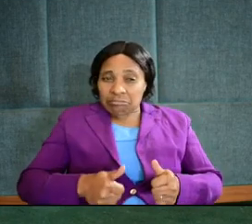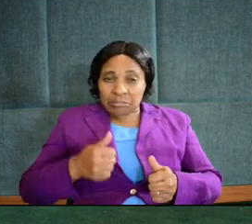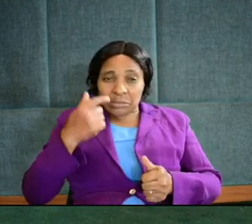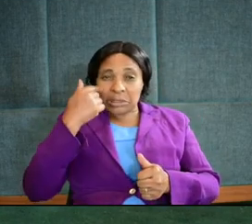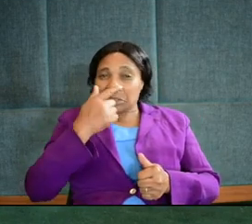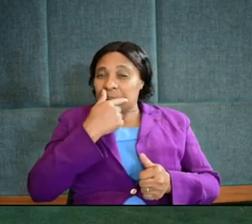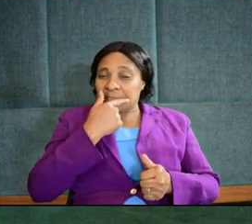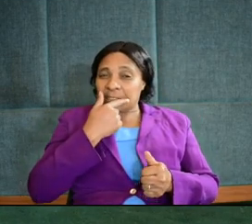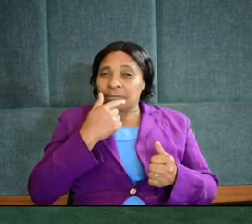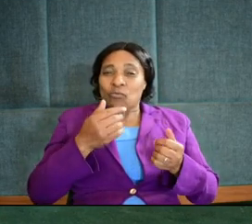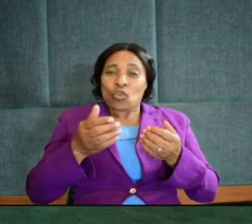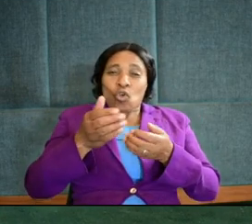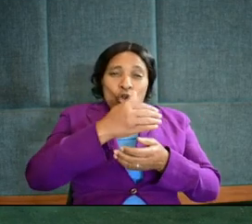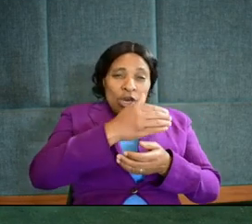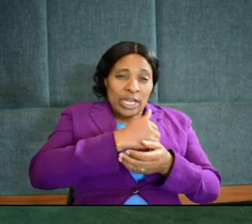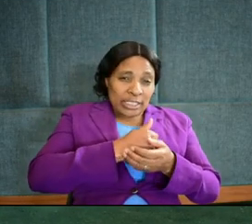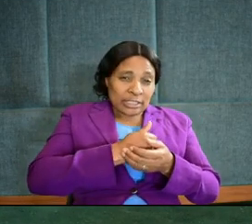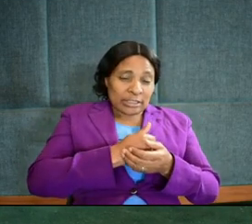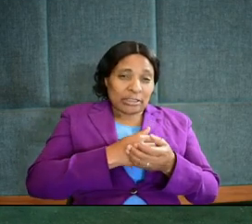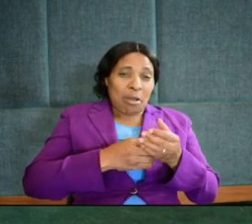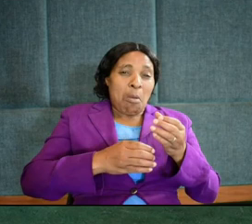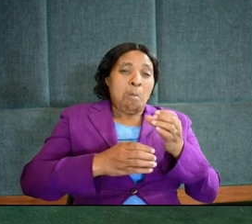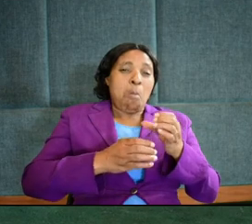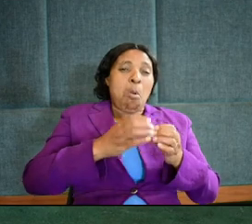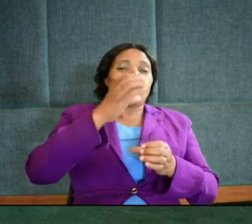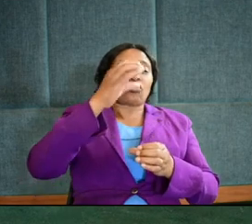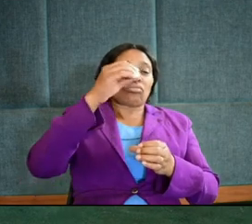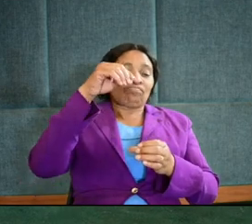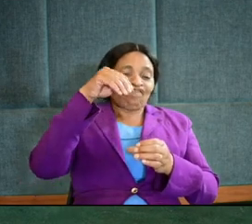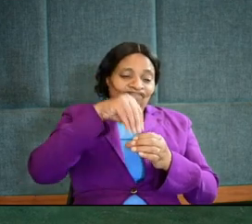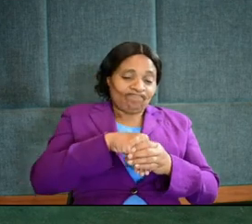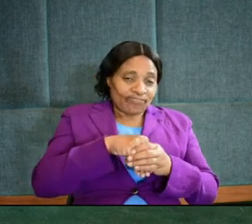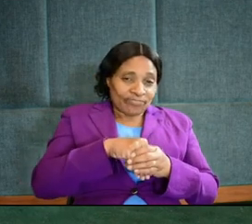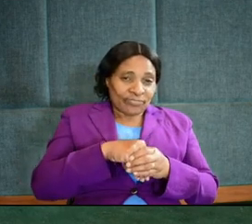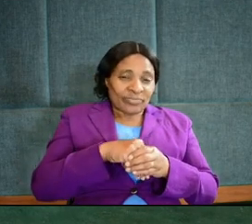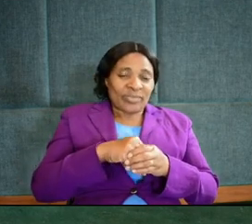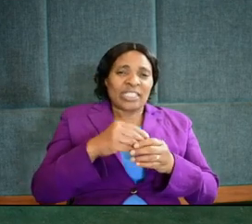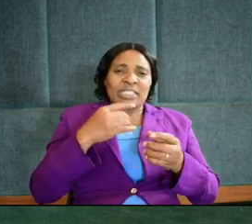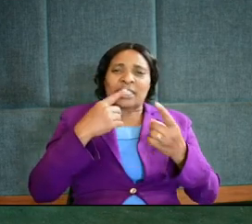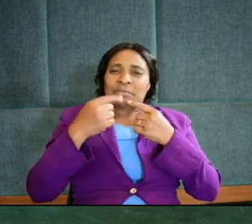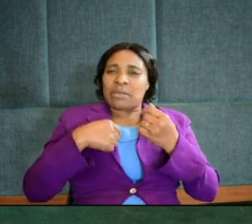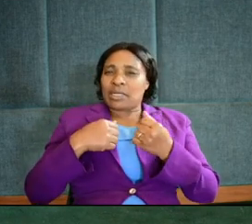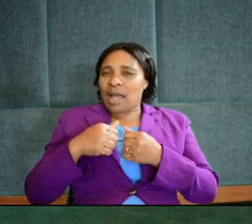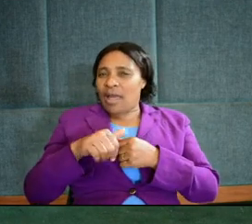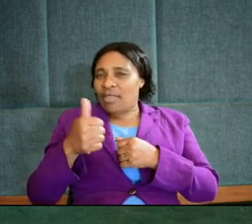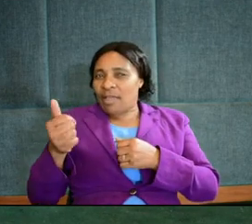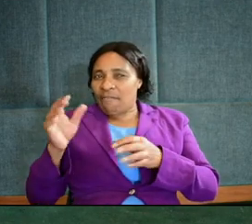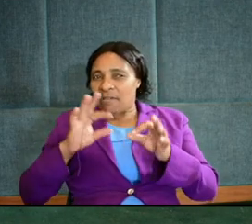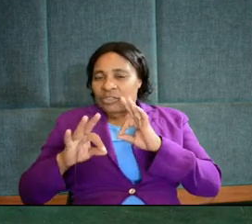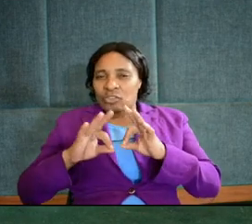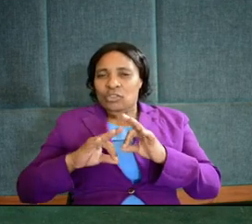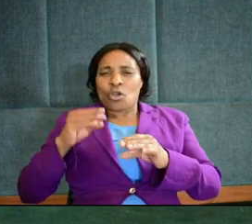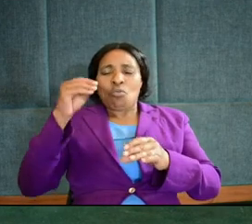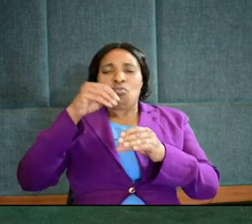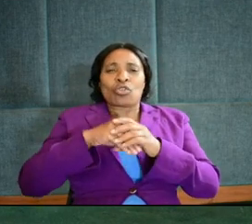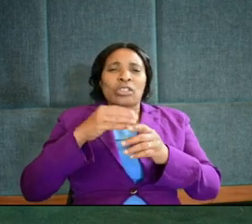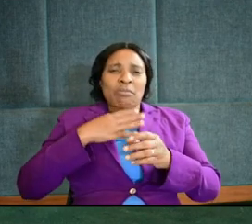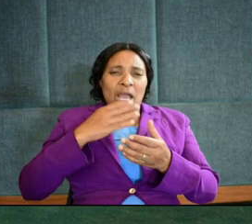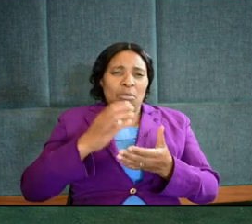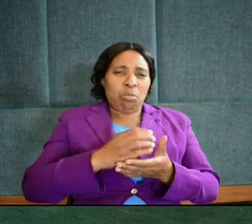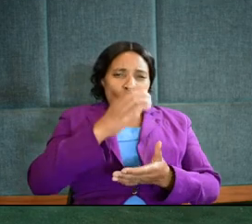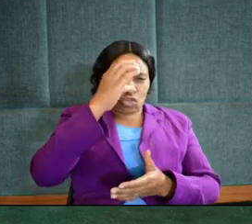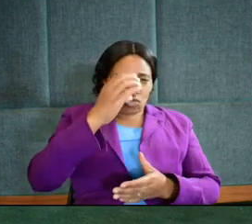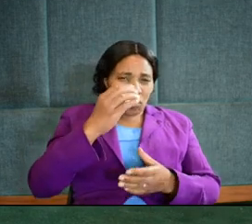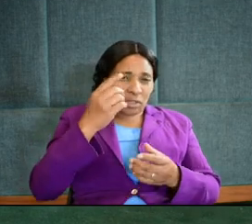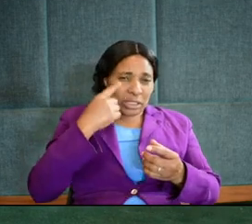say he collects our tears in a bottle. And some versions say, "Thou tellest my wanderings, put thou my tears into thy